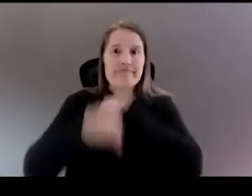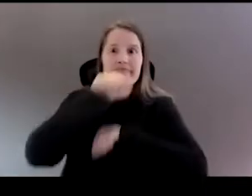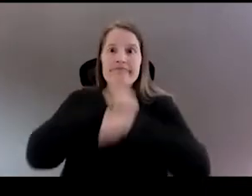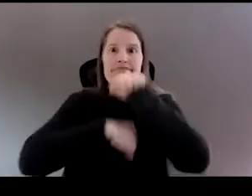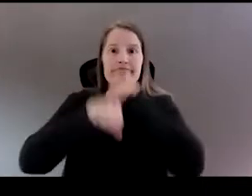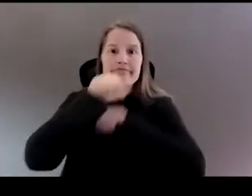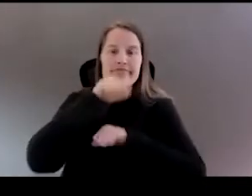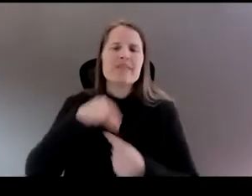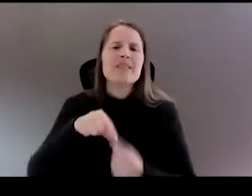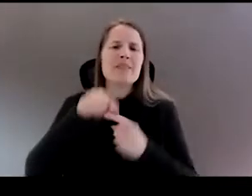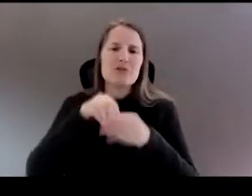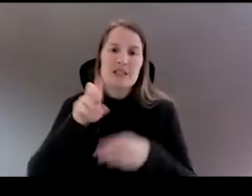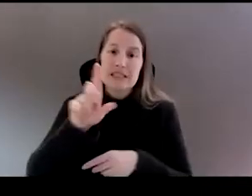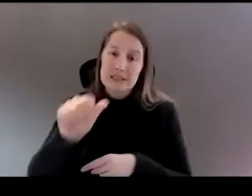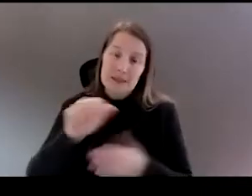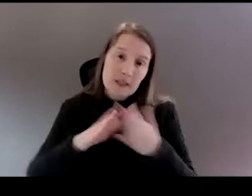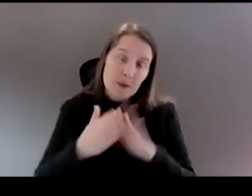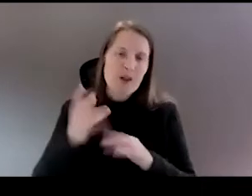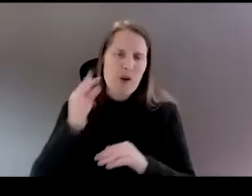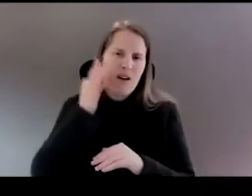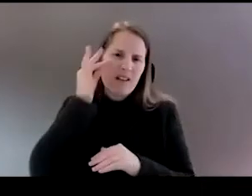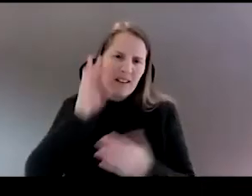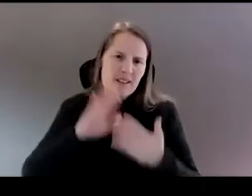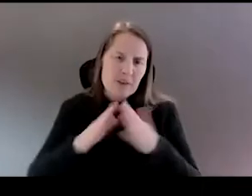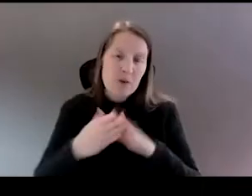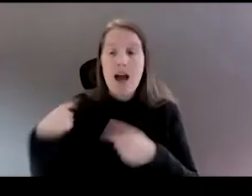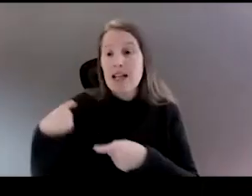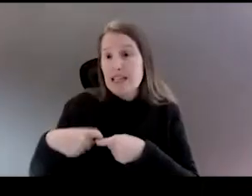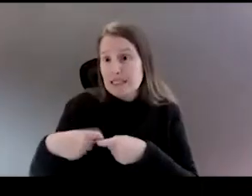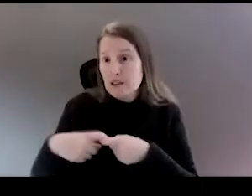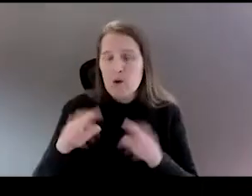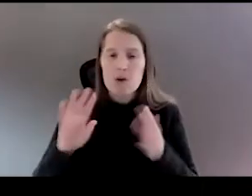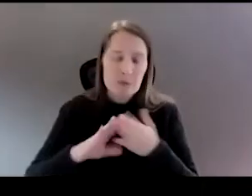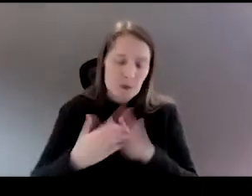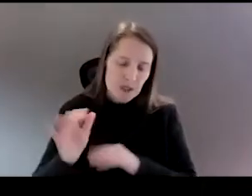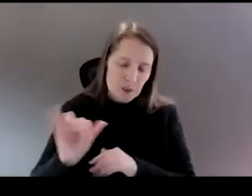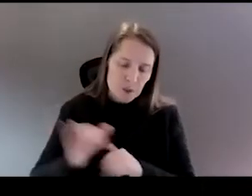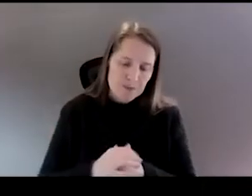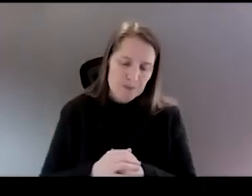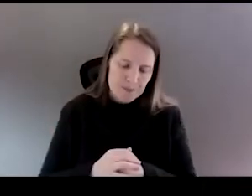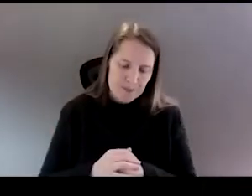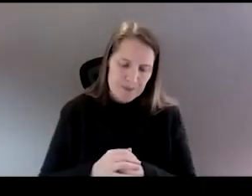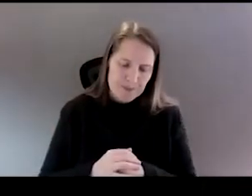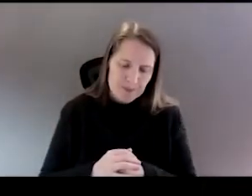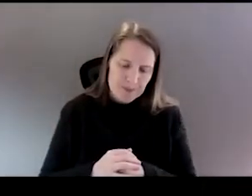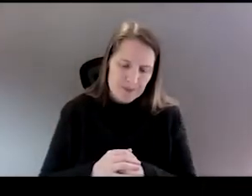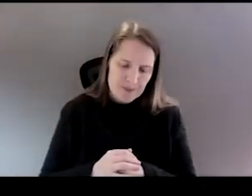Native community, of Latinx communities, to really highlight that particular side of